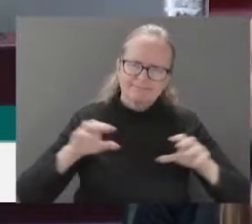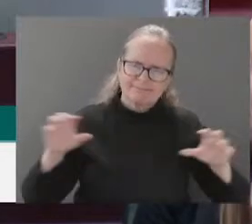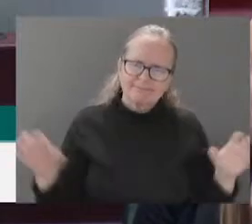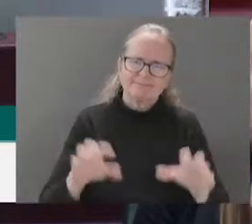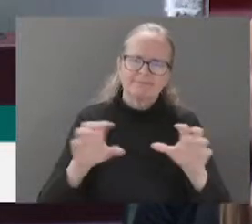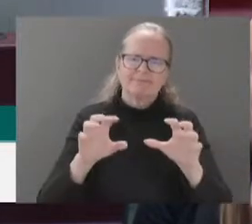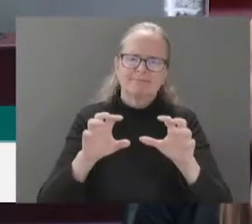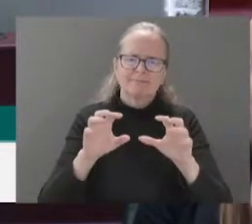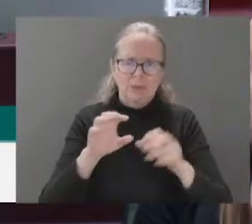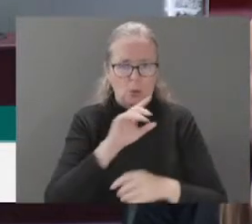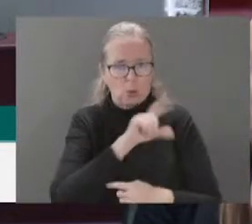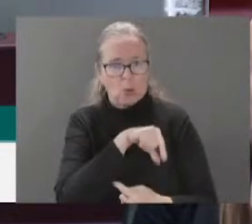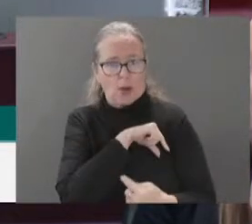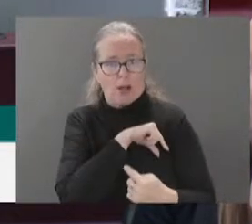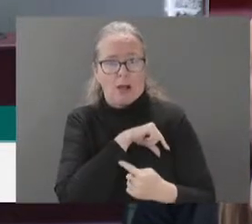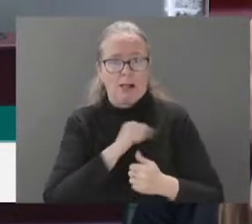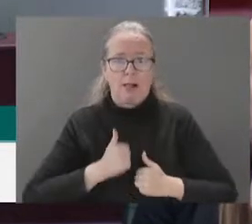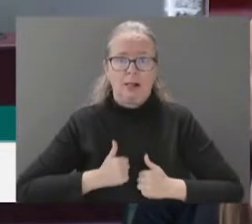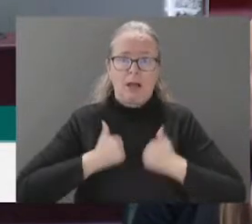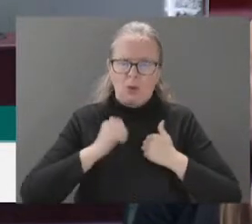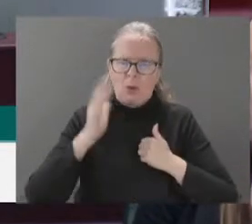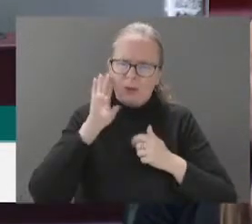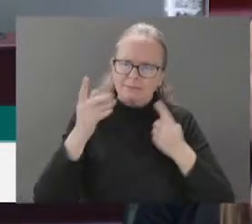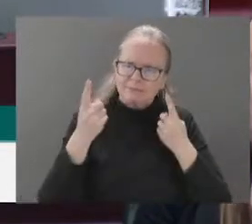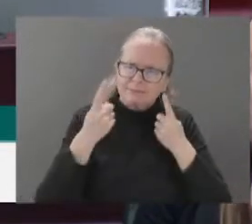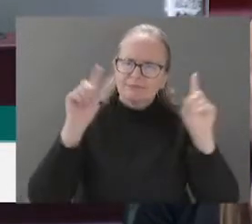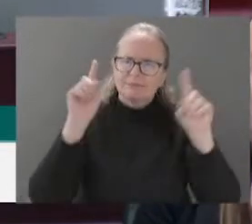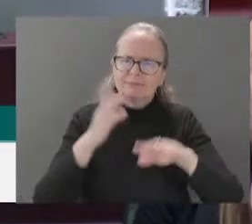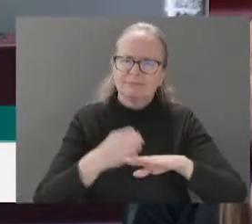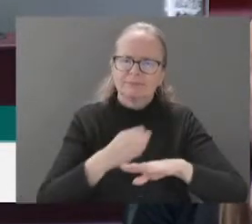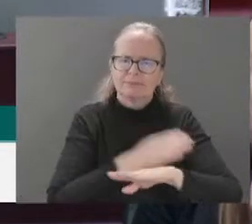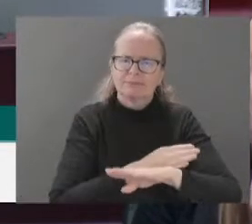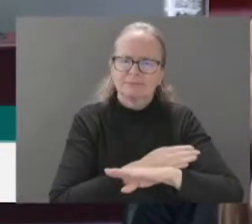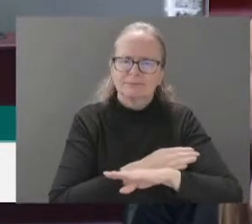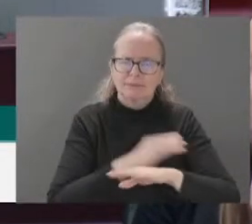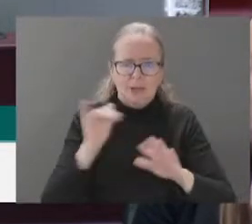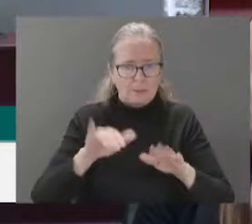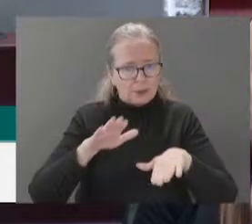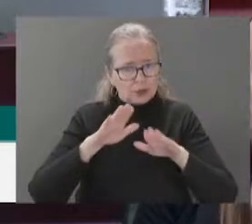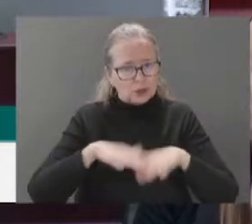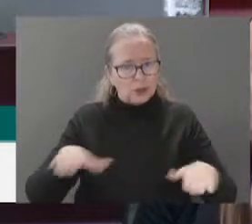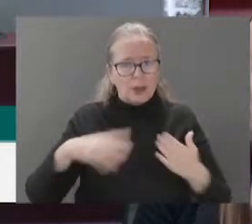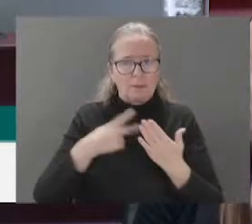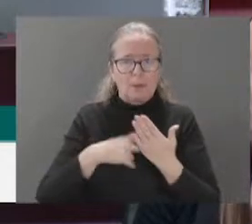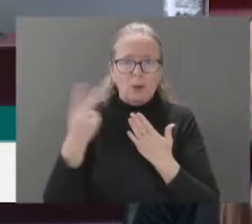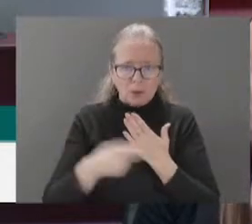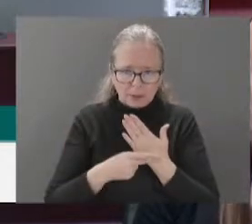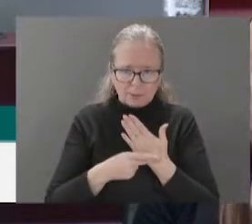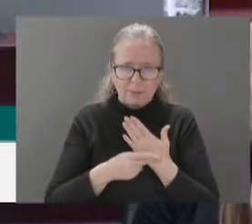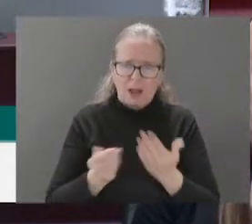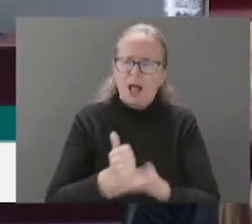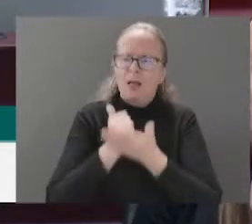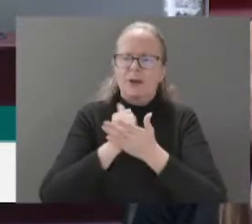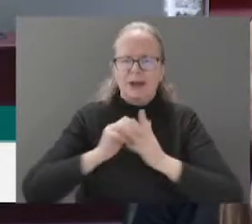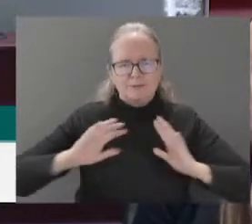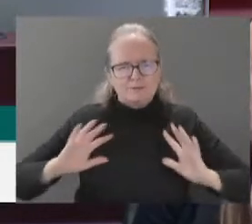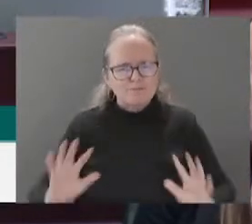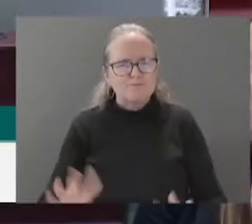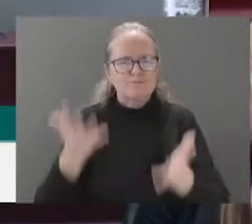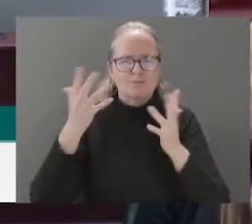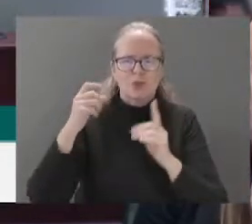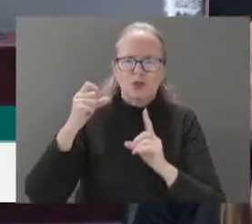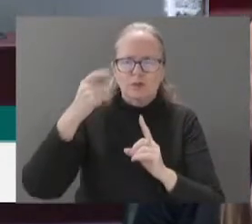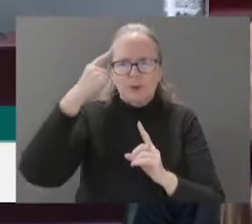similarly the active toless program is crucial for the development of our youngest community members providing them with structured activities and